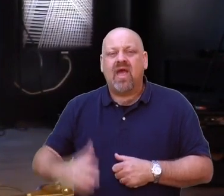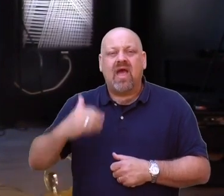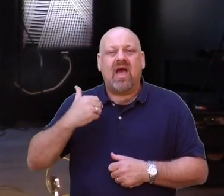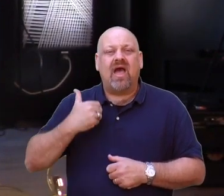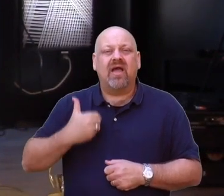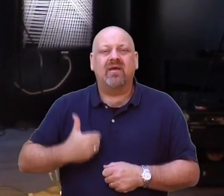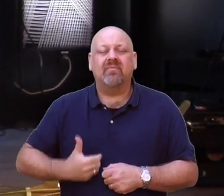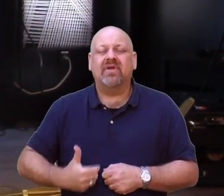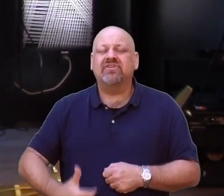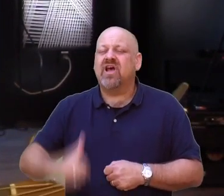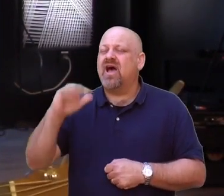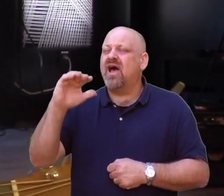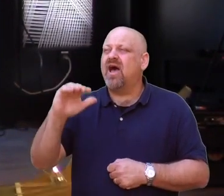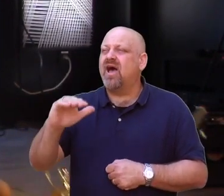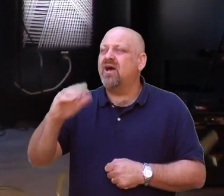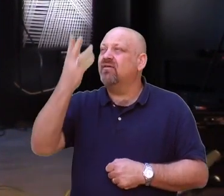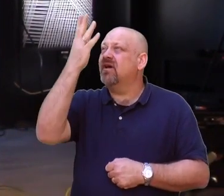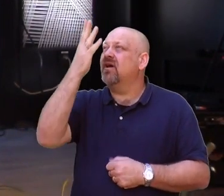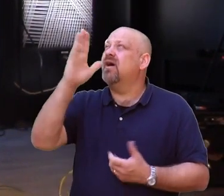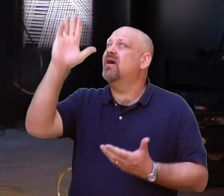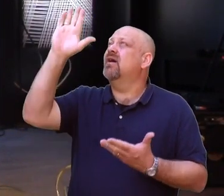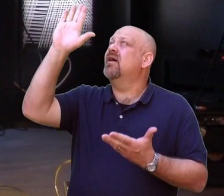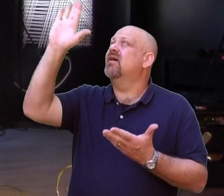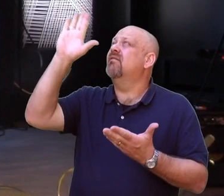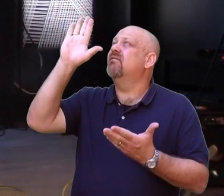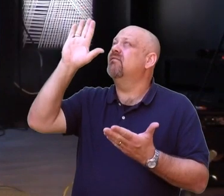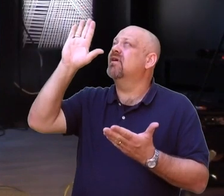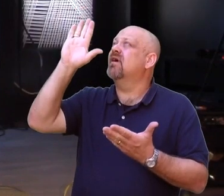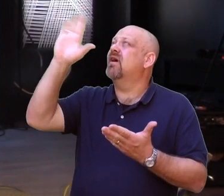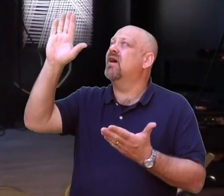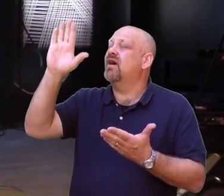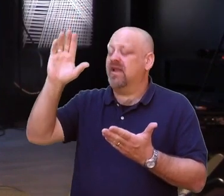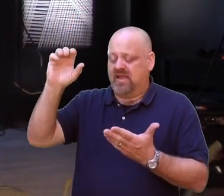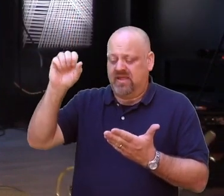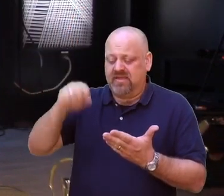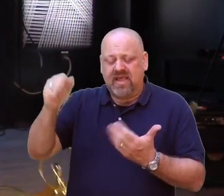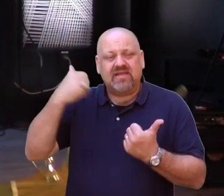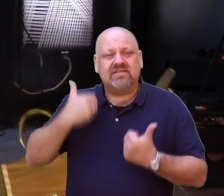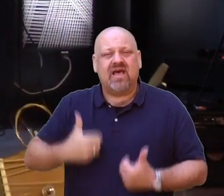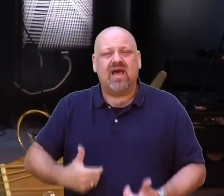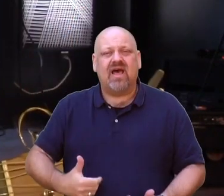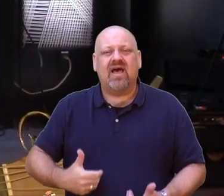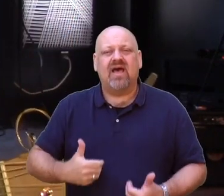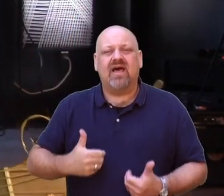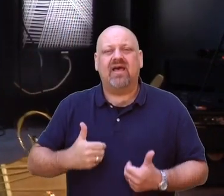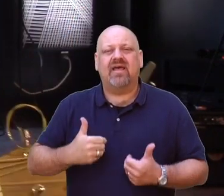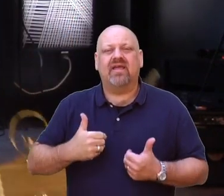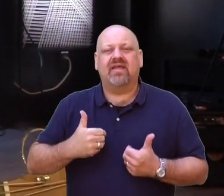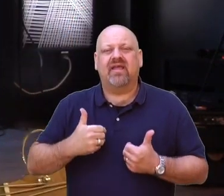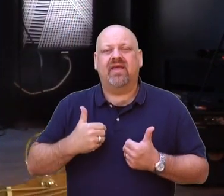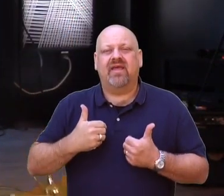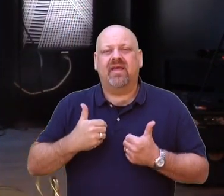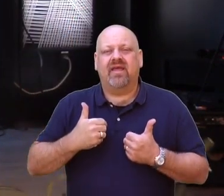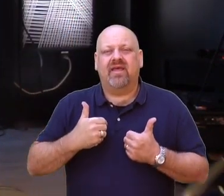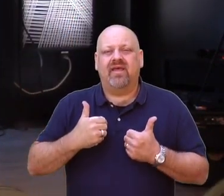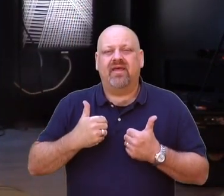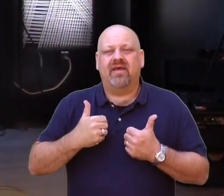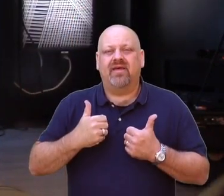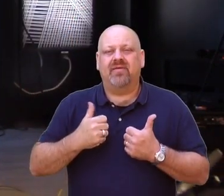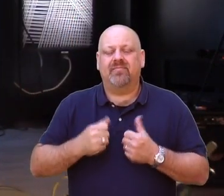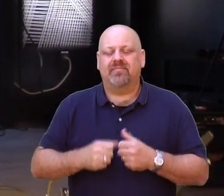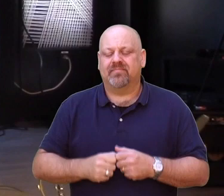indeed. Who I'm a child of God. Yes,